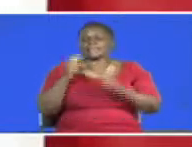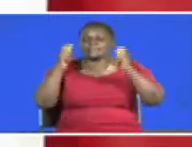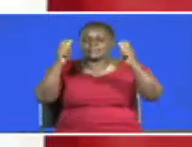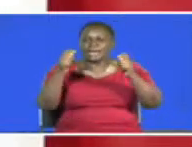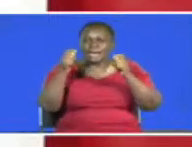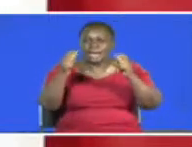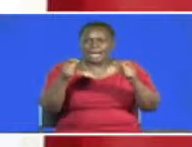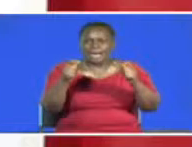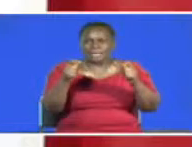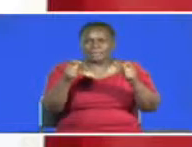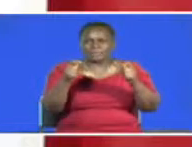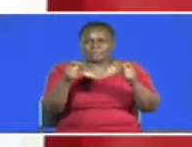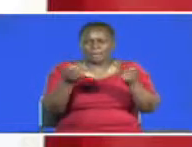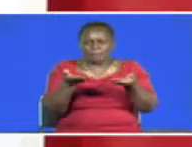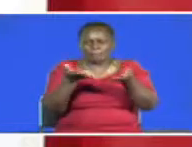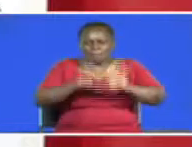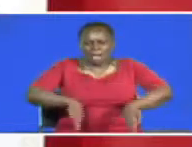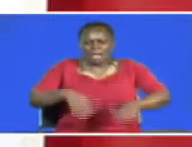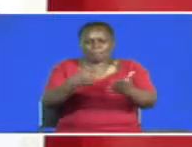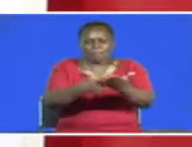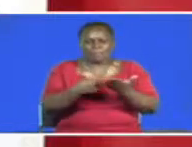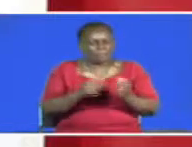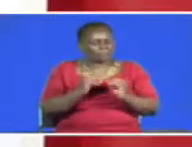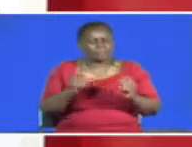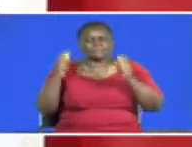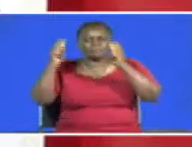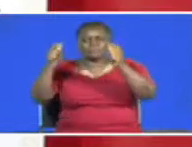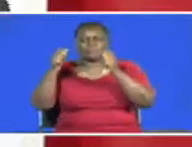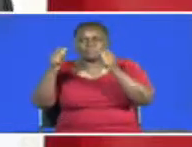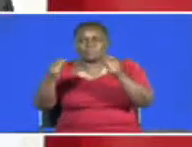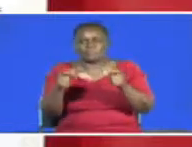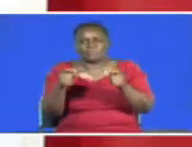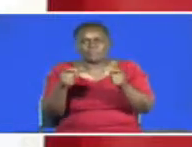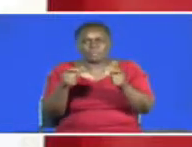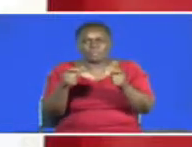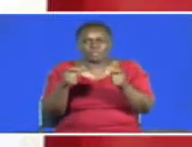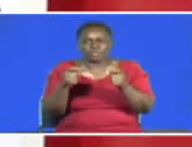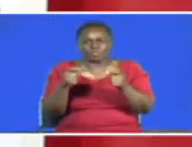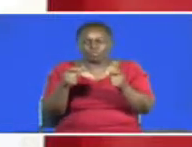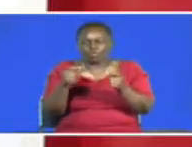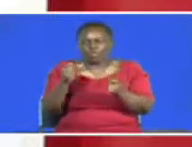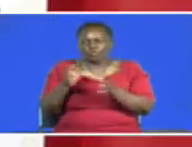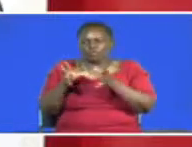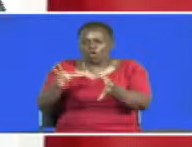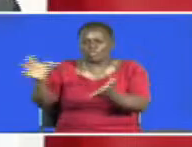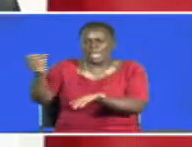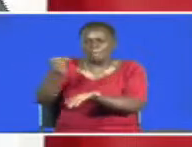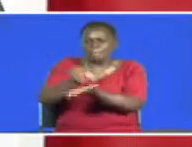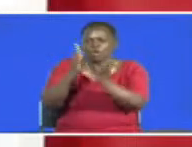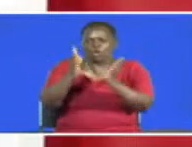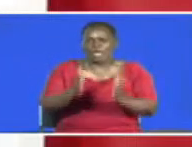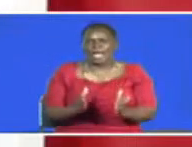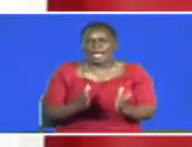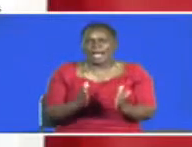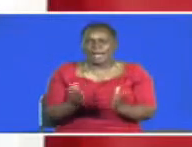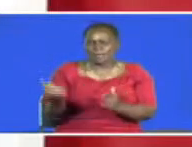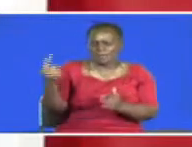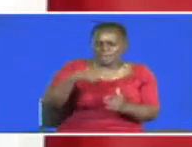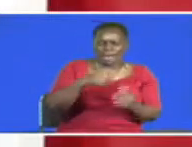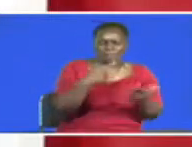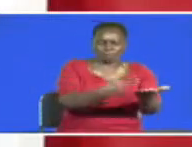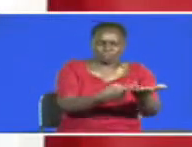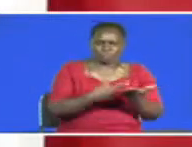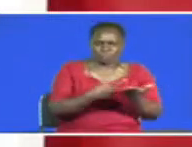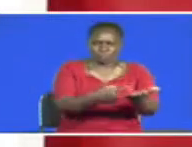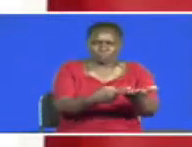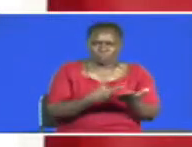is not a sign of a broken down negotiation. Instead, a strike is a cornerstone upon which the employer, who is stubborn, is then forced to come to the table